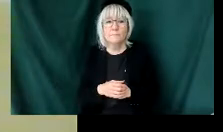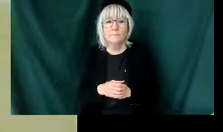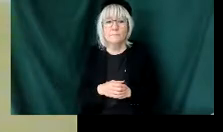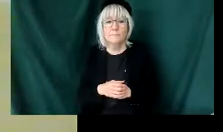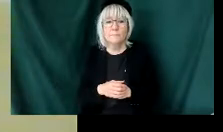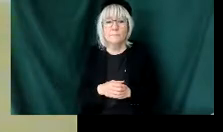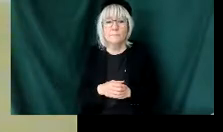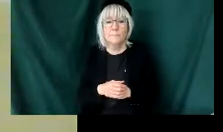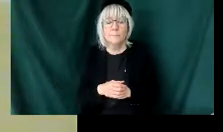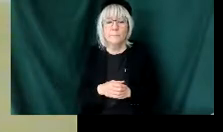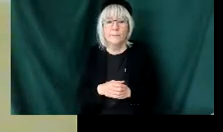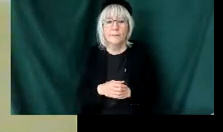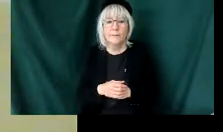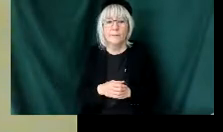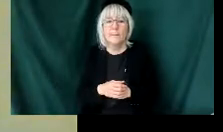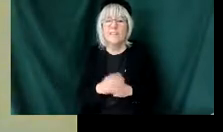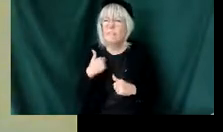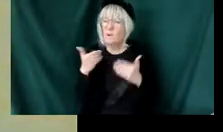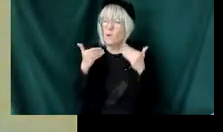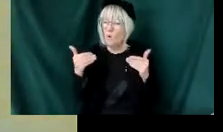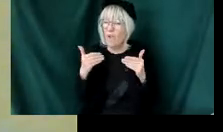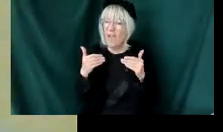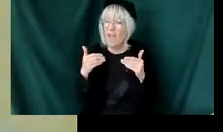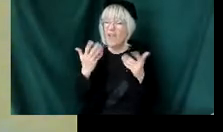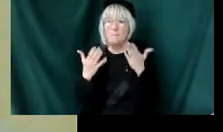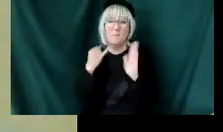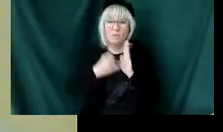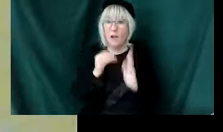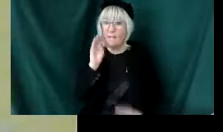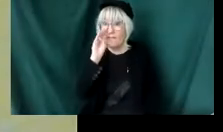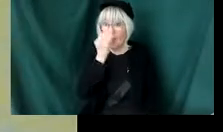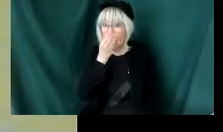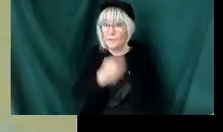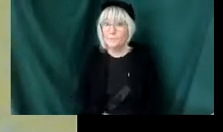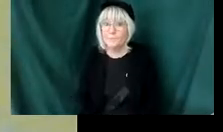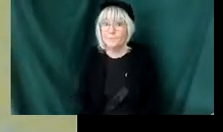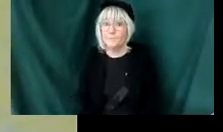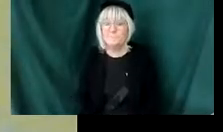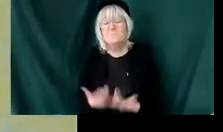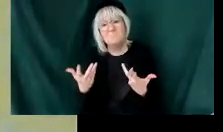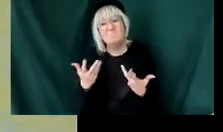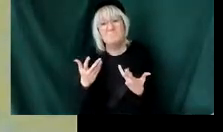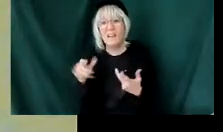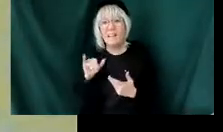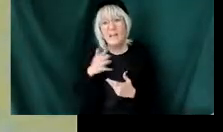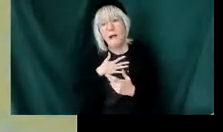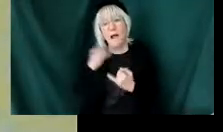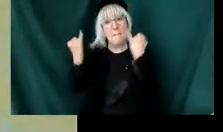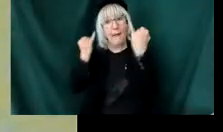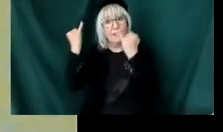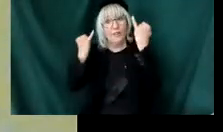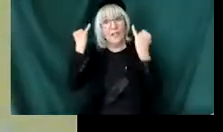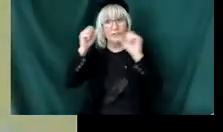gonna go ahead and just draw like a flower. This is just like a flower from my imagination, but